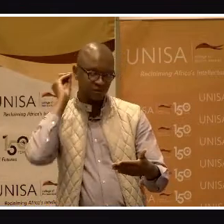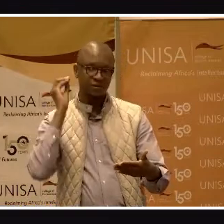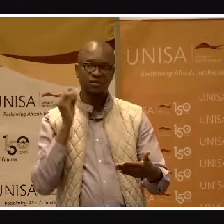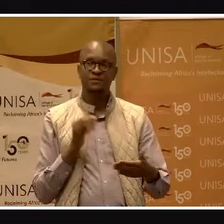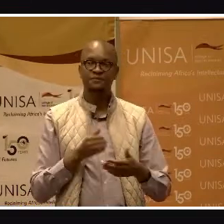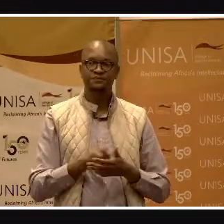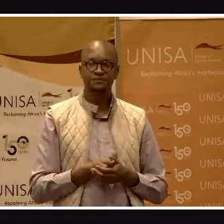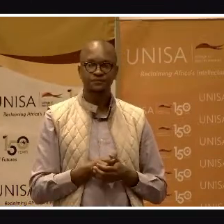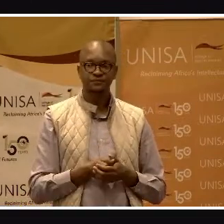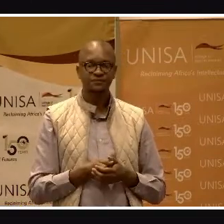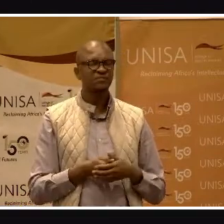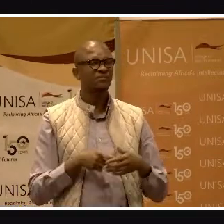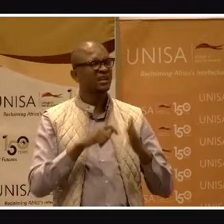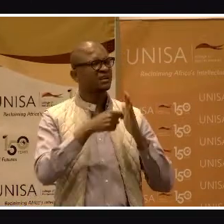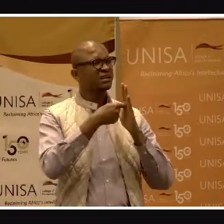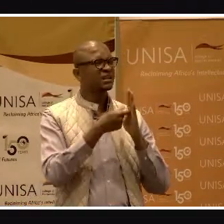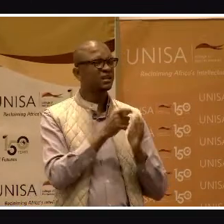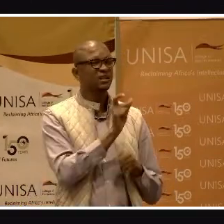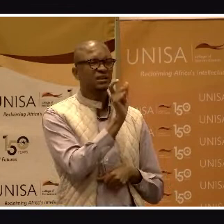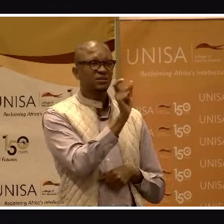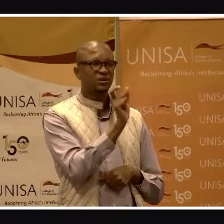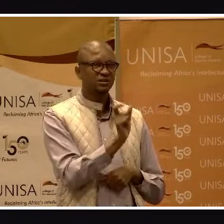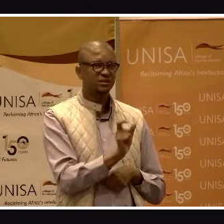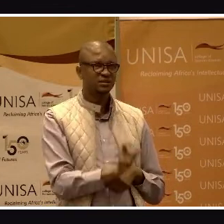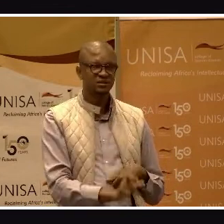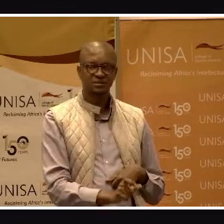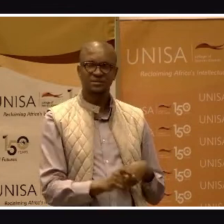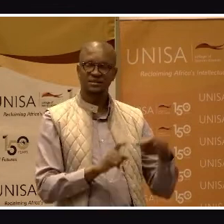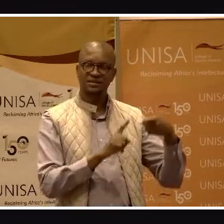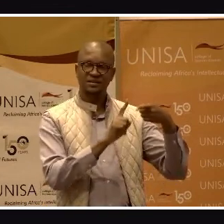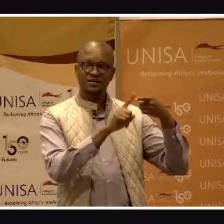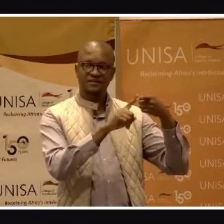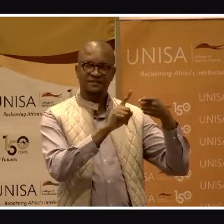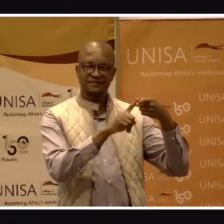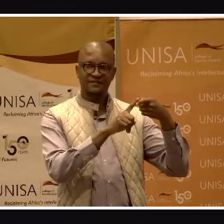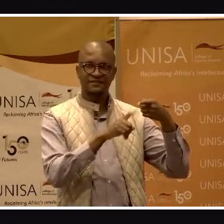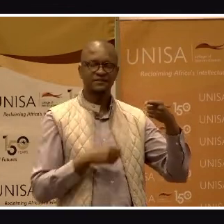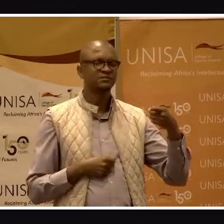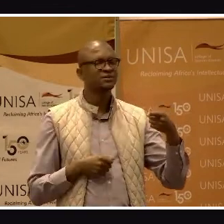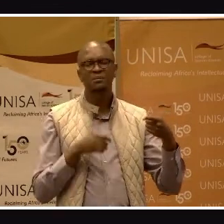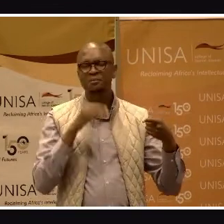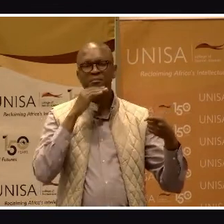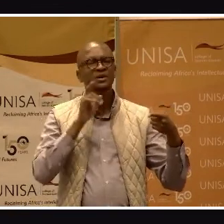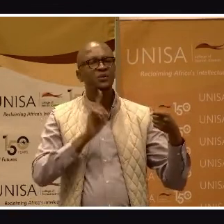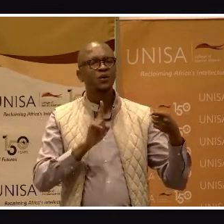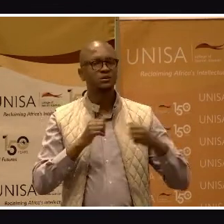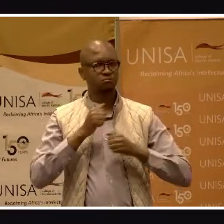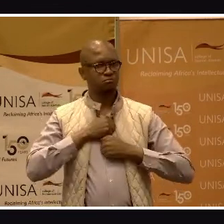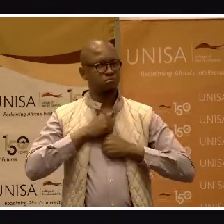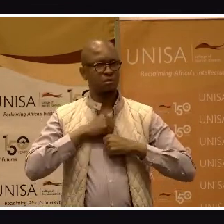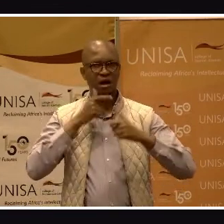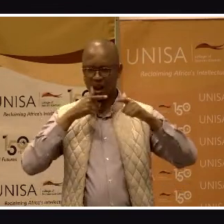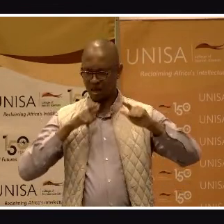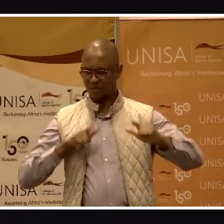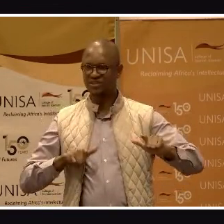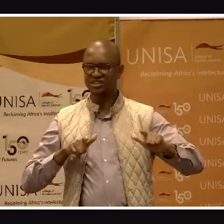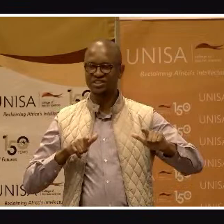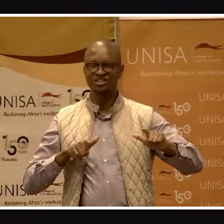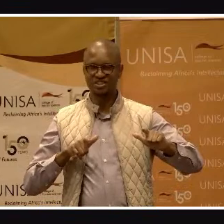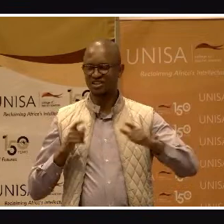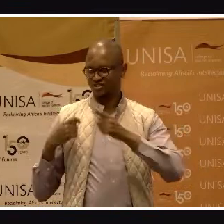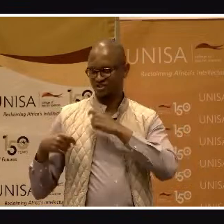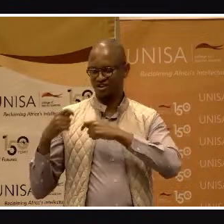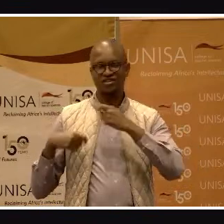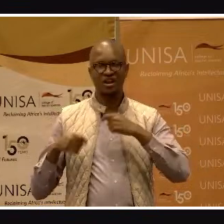presentation. First, indigenous language. What do we mean by indigenous language? A language that is native to